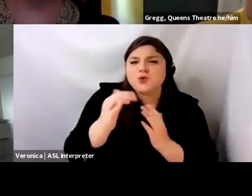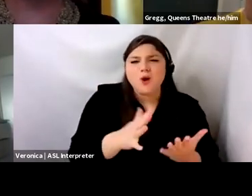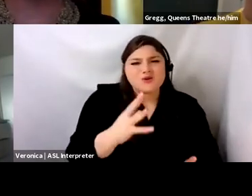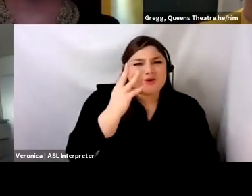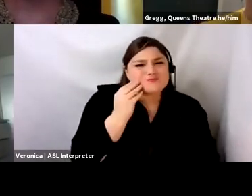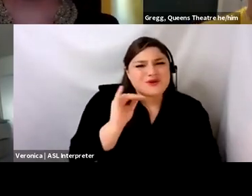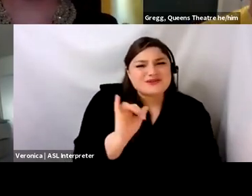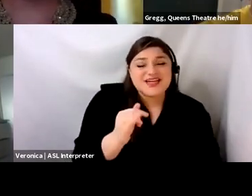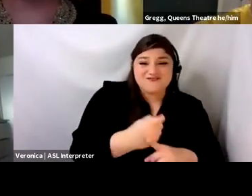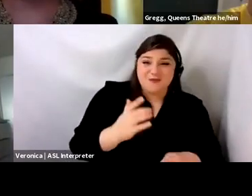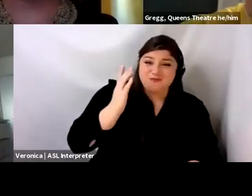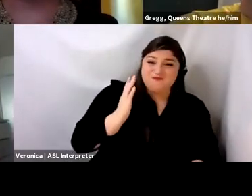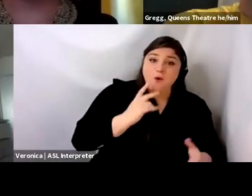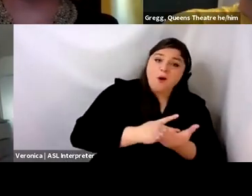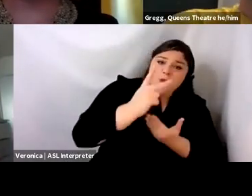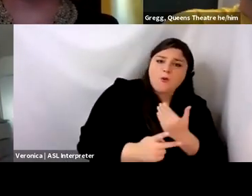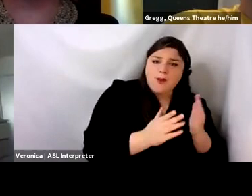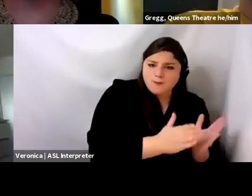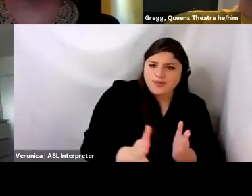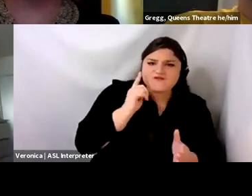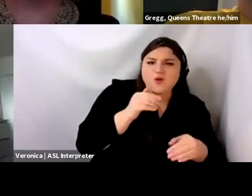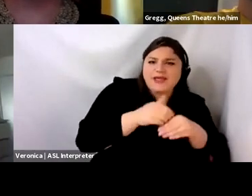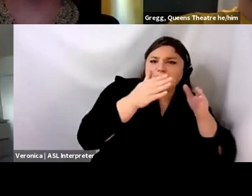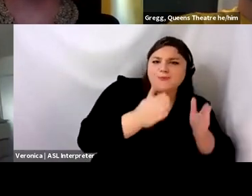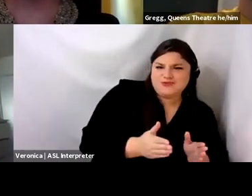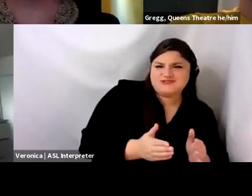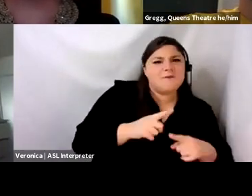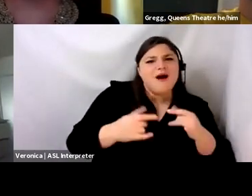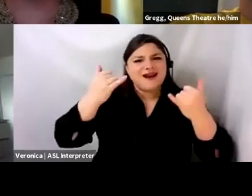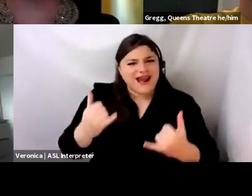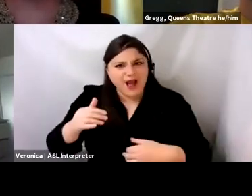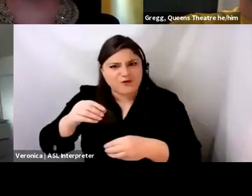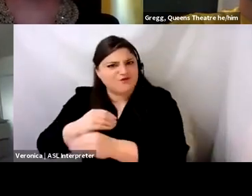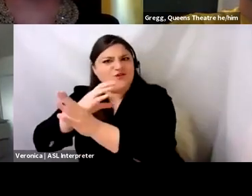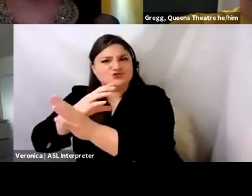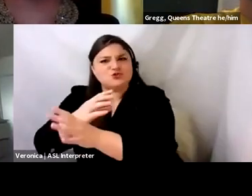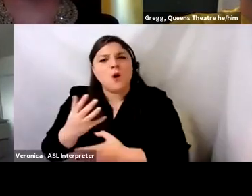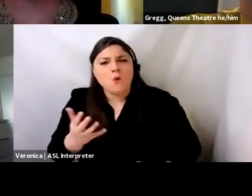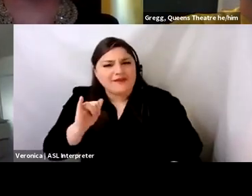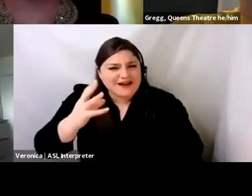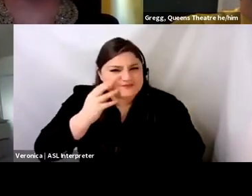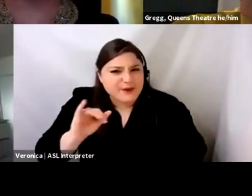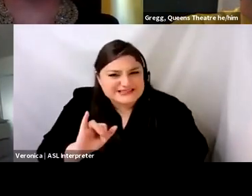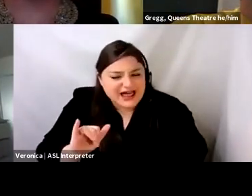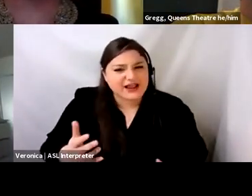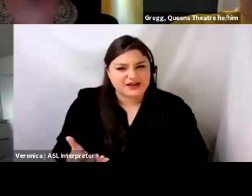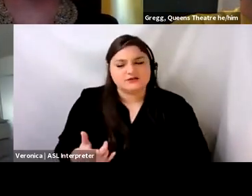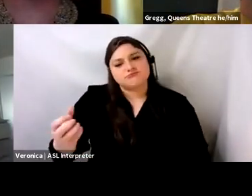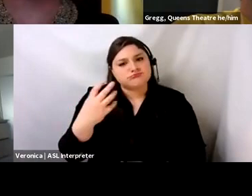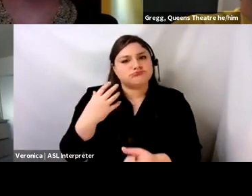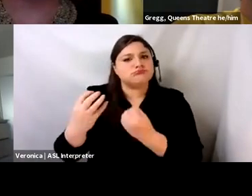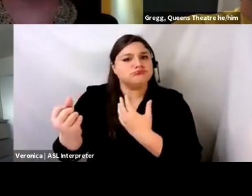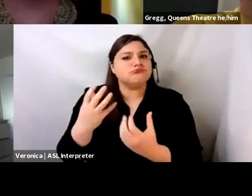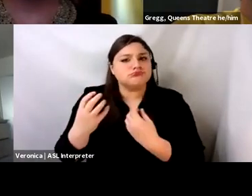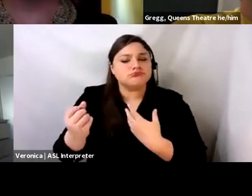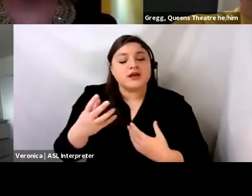do they wish they had in the beginning of all of this transition. And what I'm, you know, so I'm taking